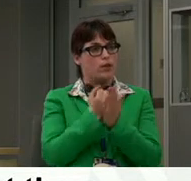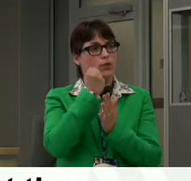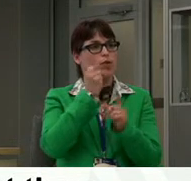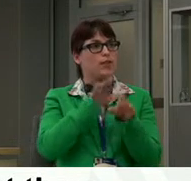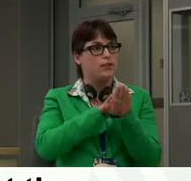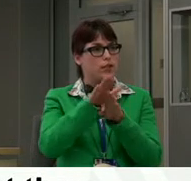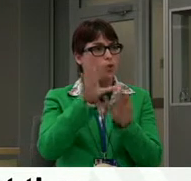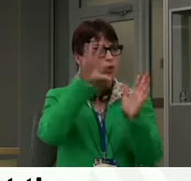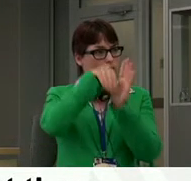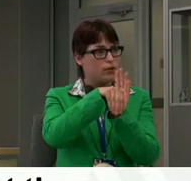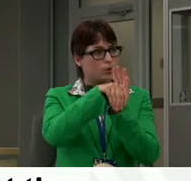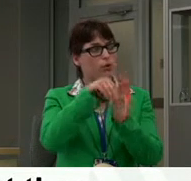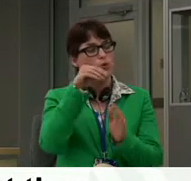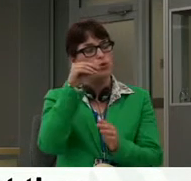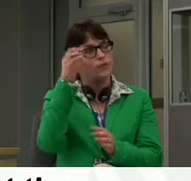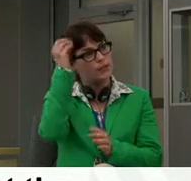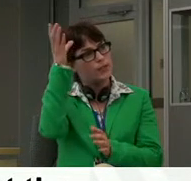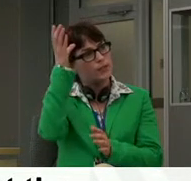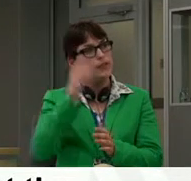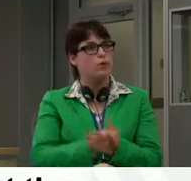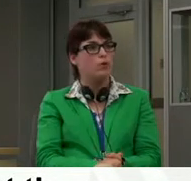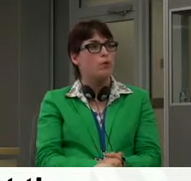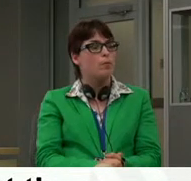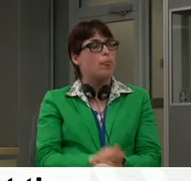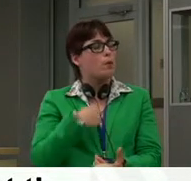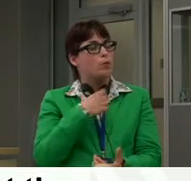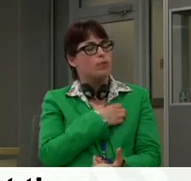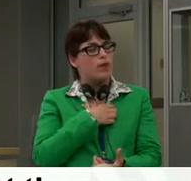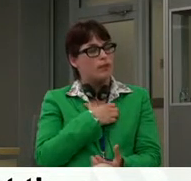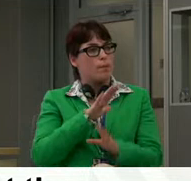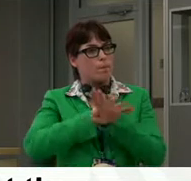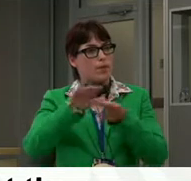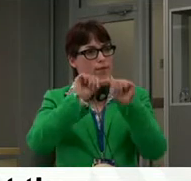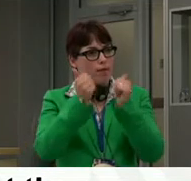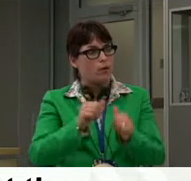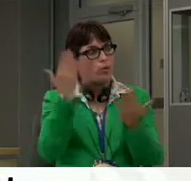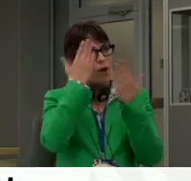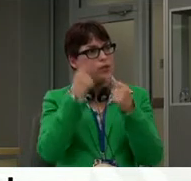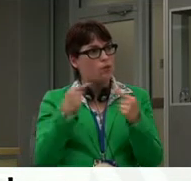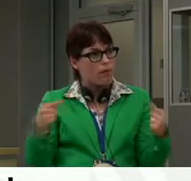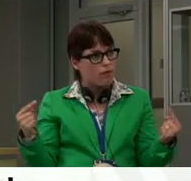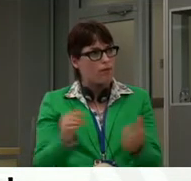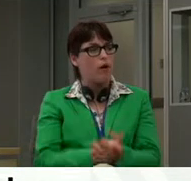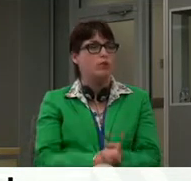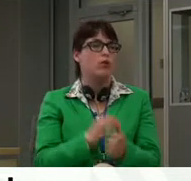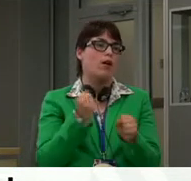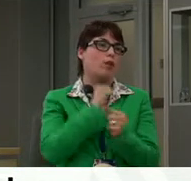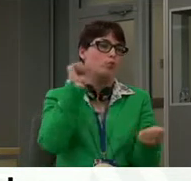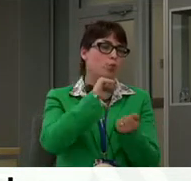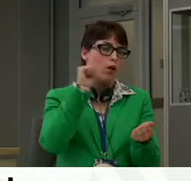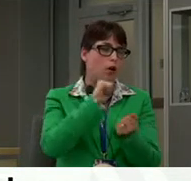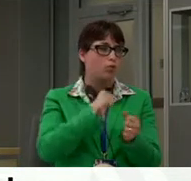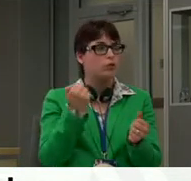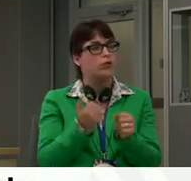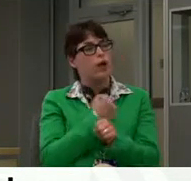do to carry out these principles. We need to improve